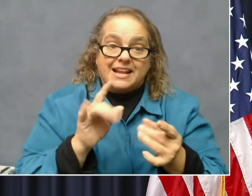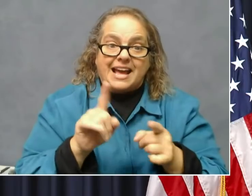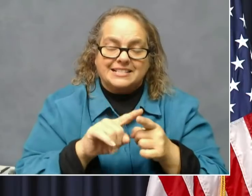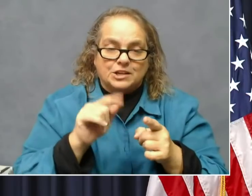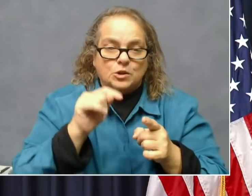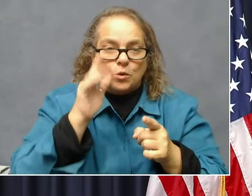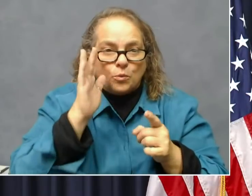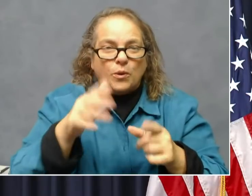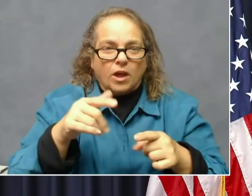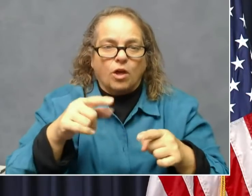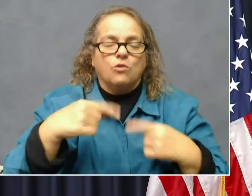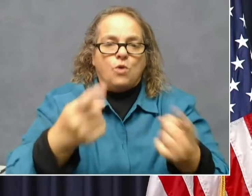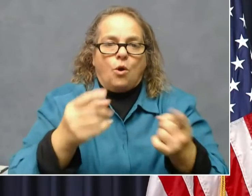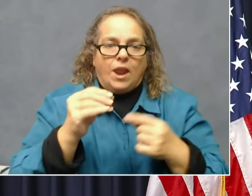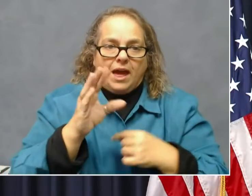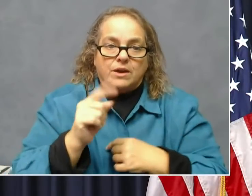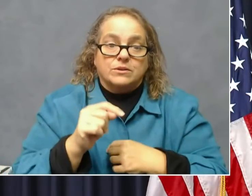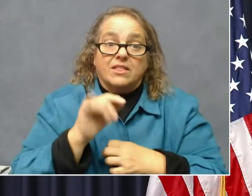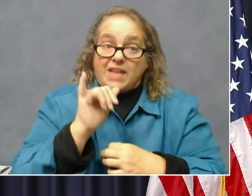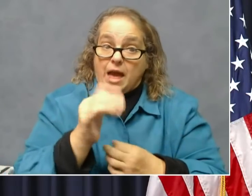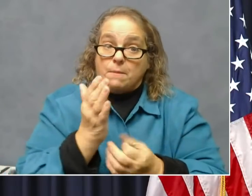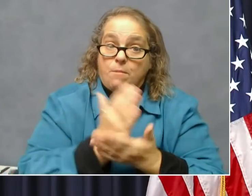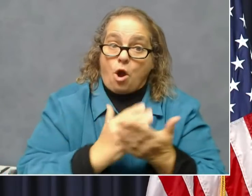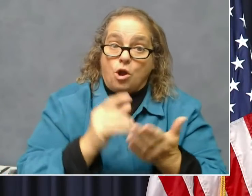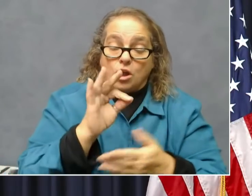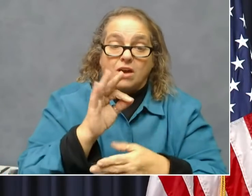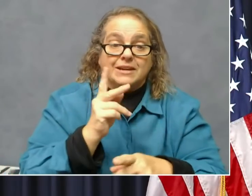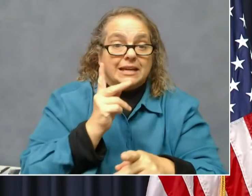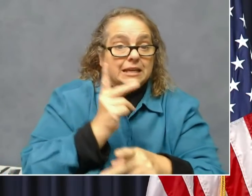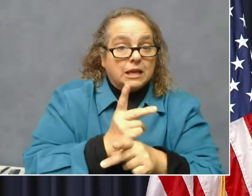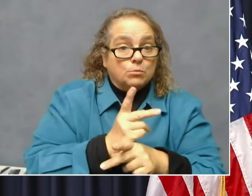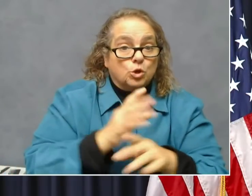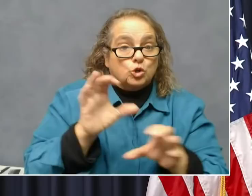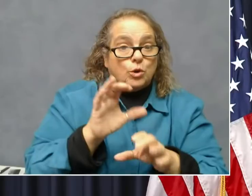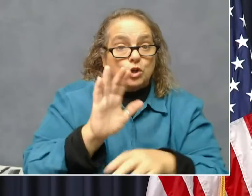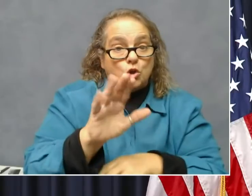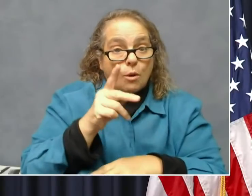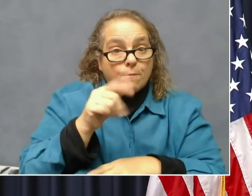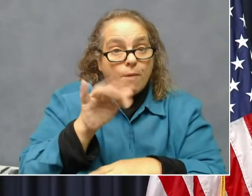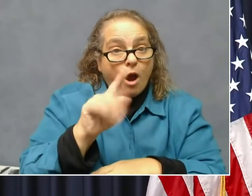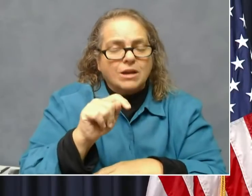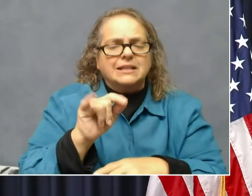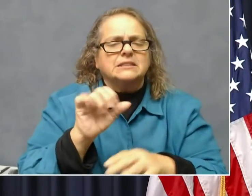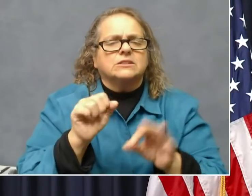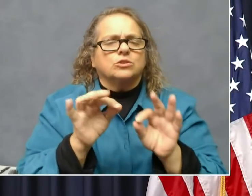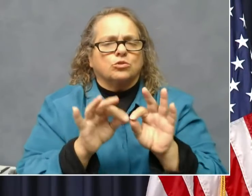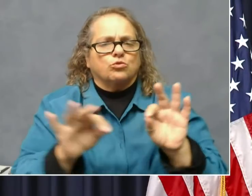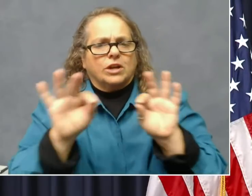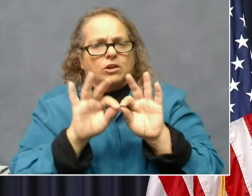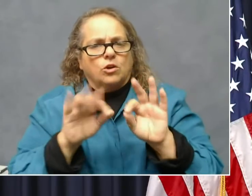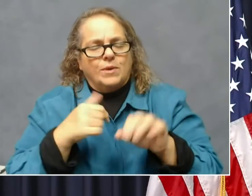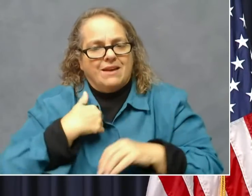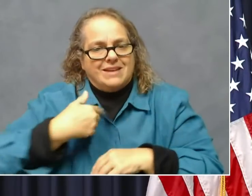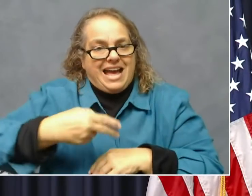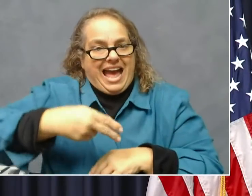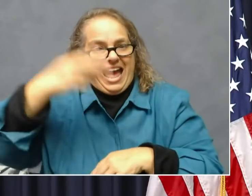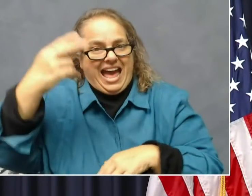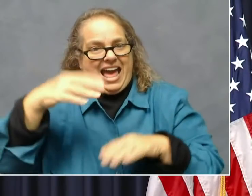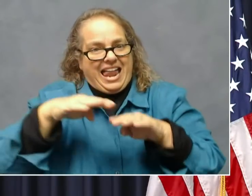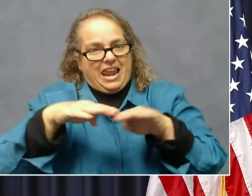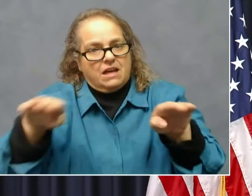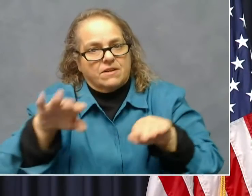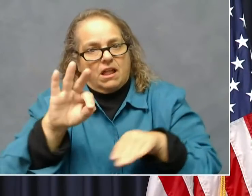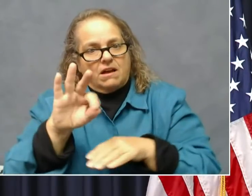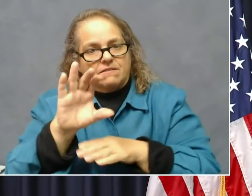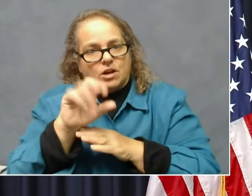that part of keep doing your part is so critical because we still have very high levels of COVID. It's still taking a lot of